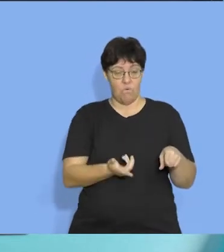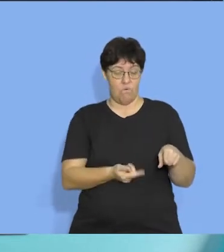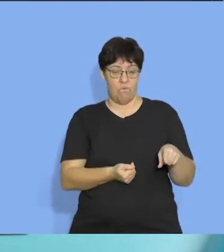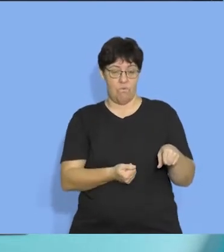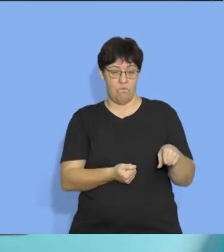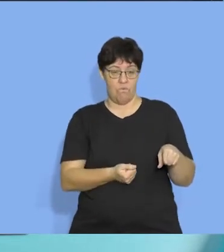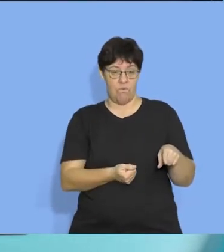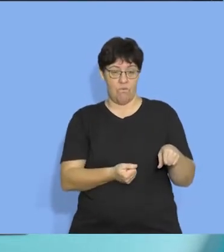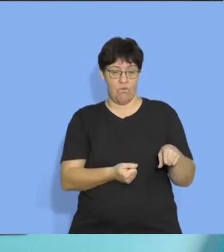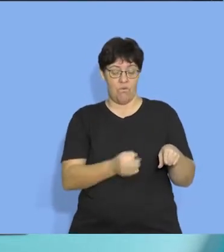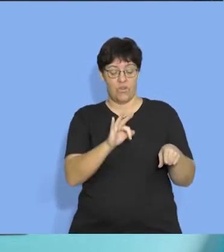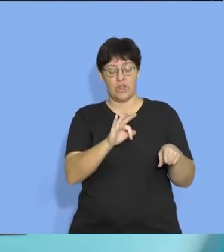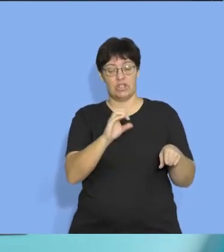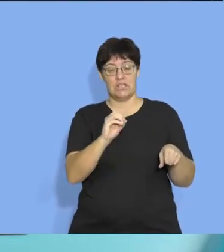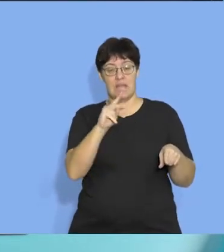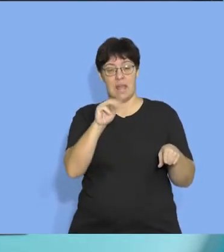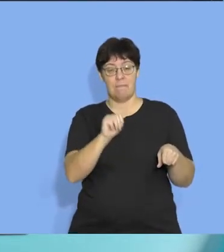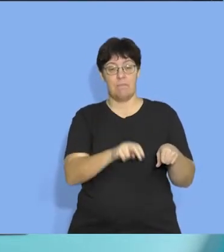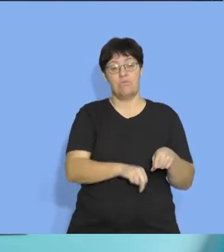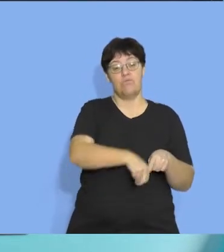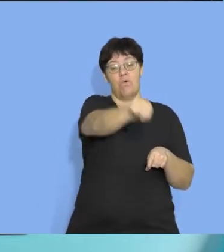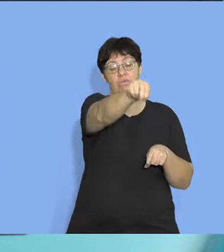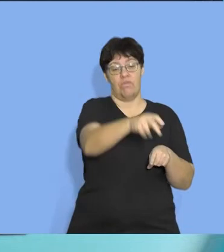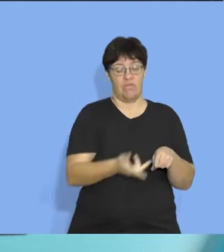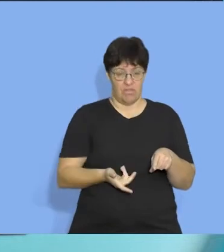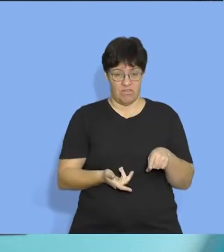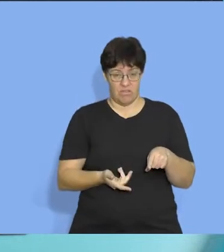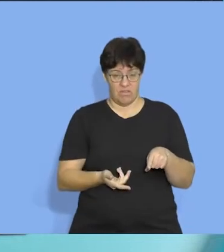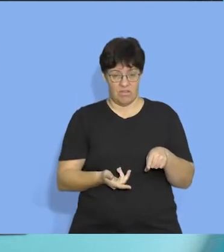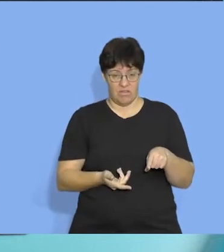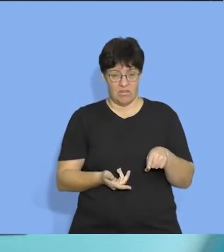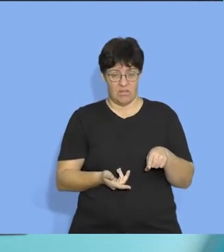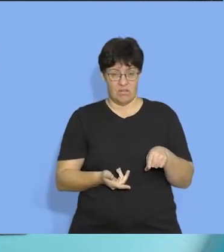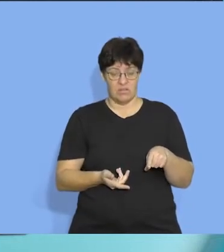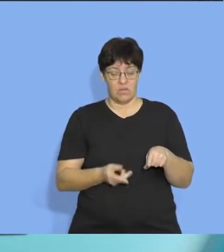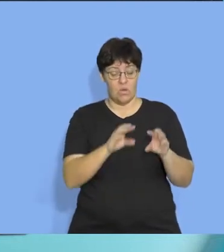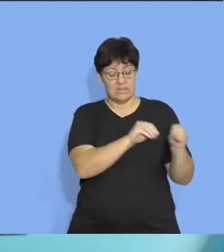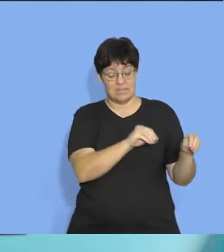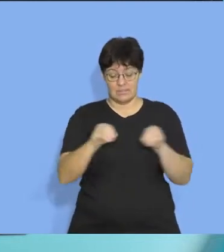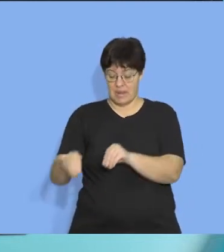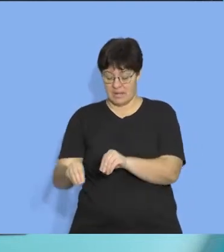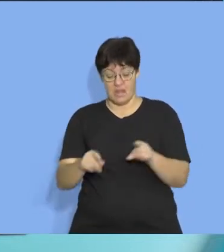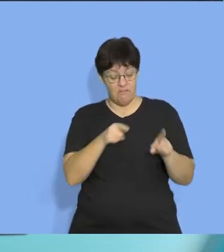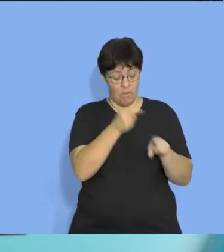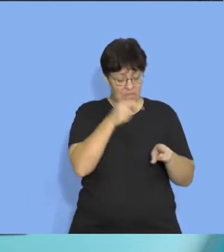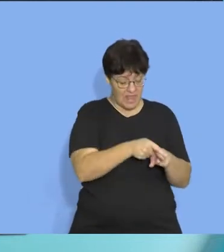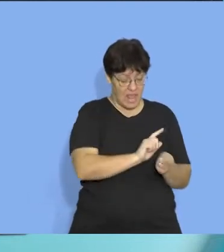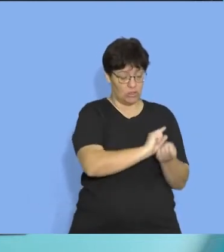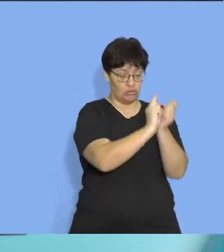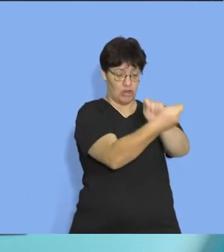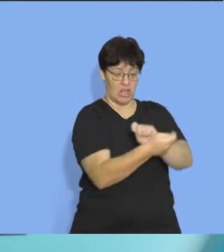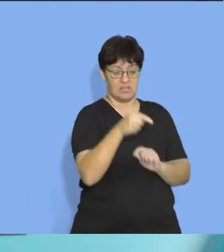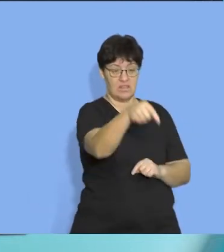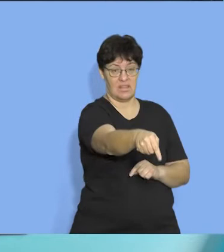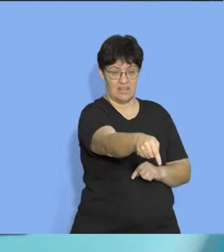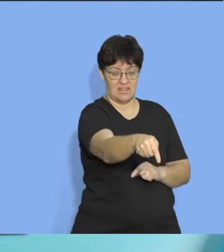gone 30 kilometers north from where I started? So displacement is how the position